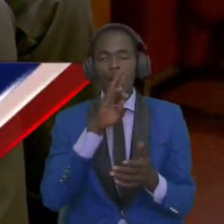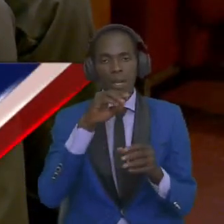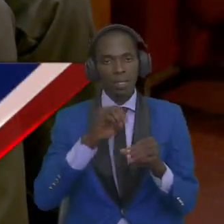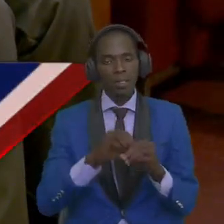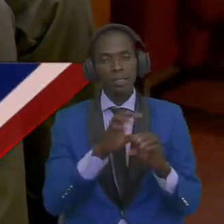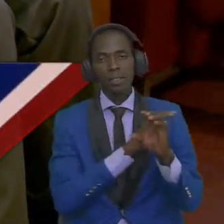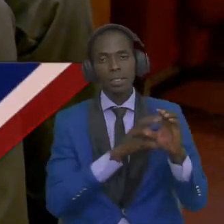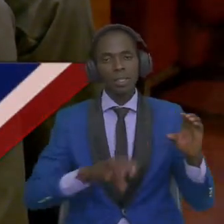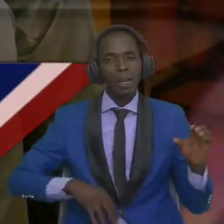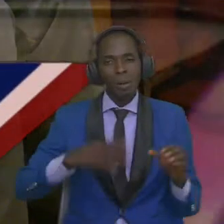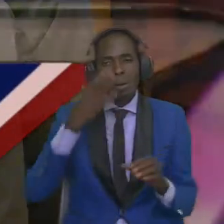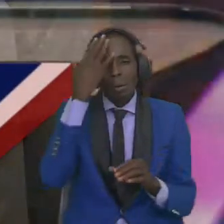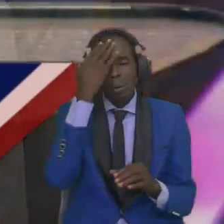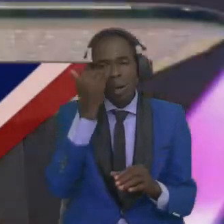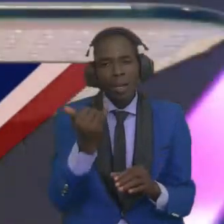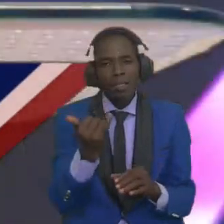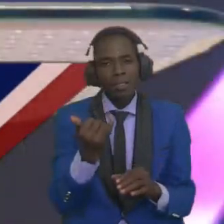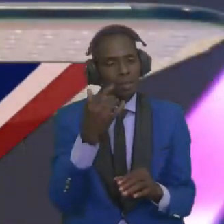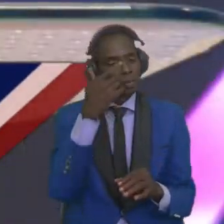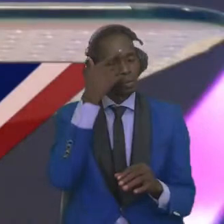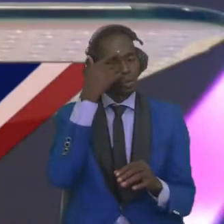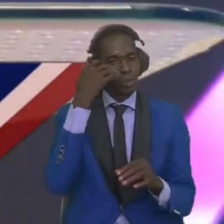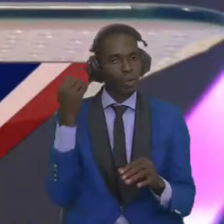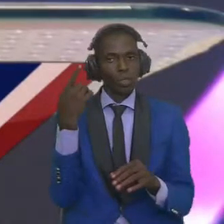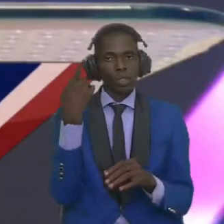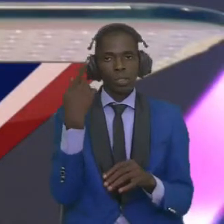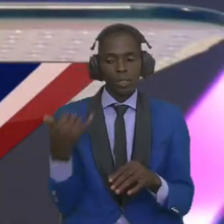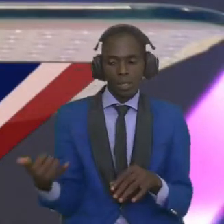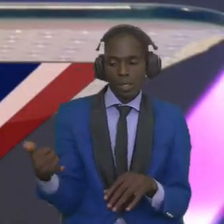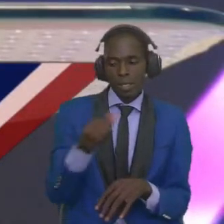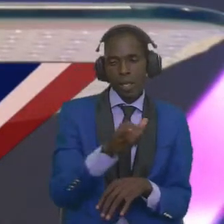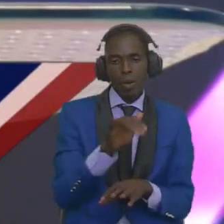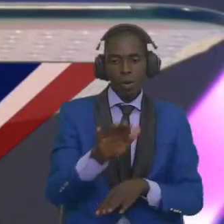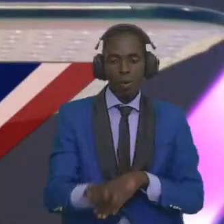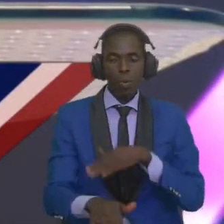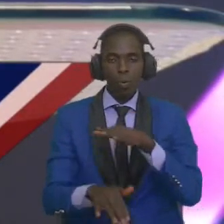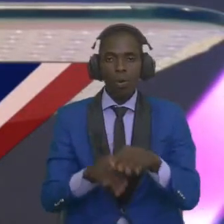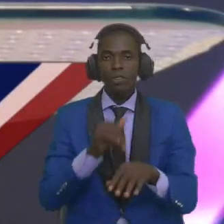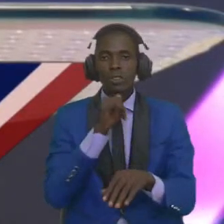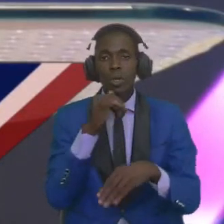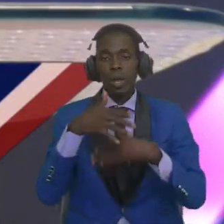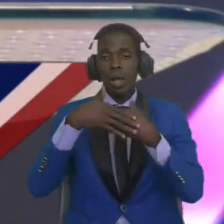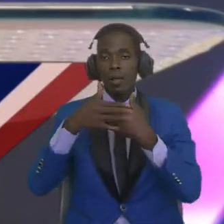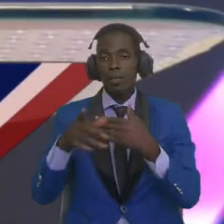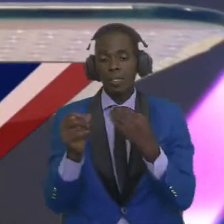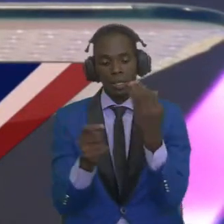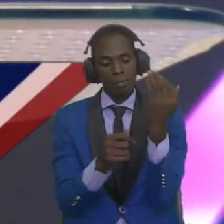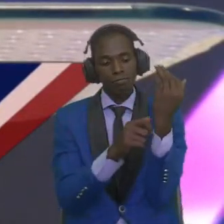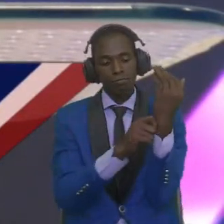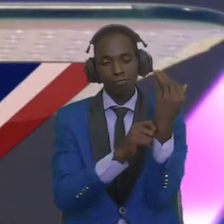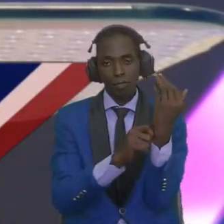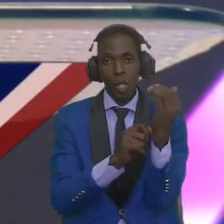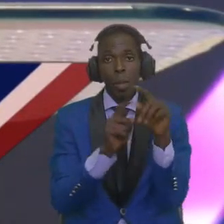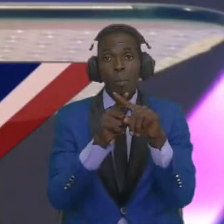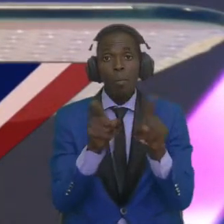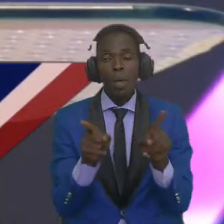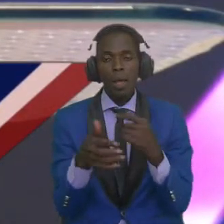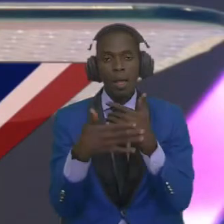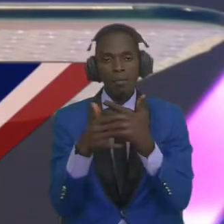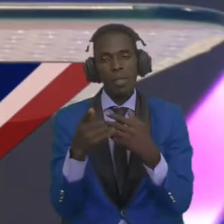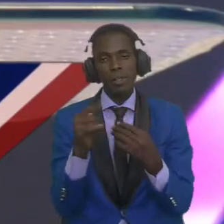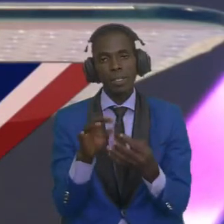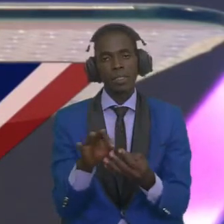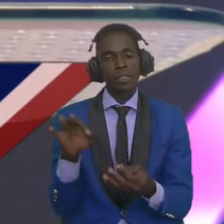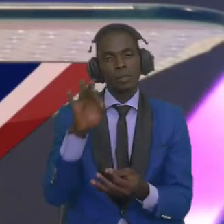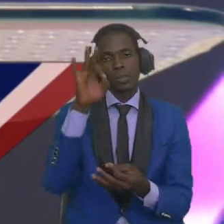Christ. Why? Because they walk not after the flesh, but after the